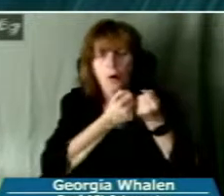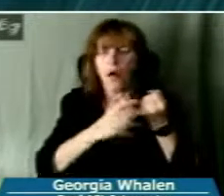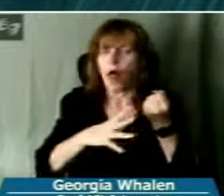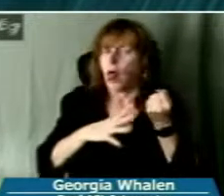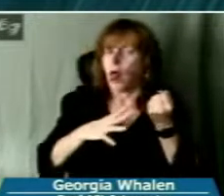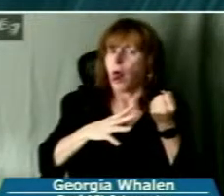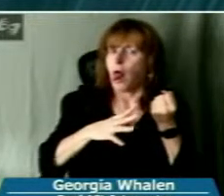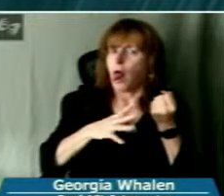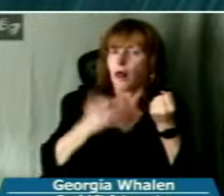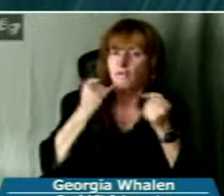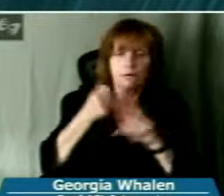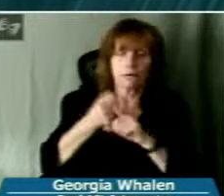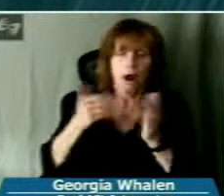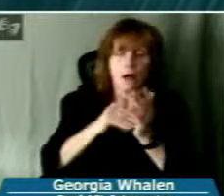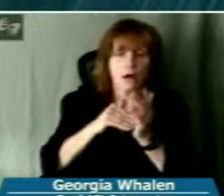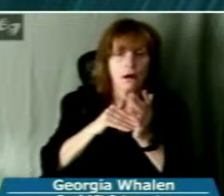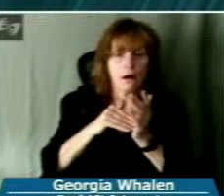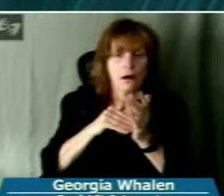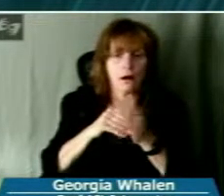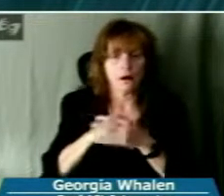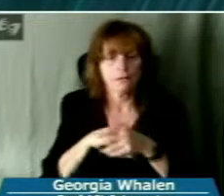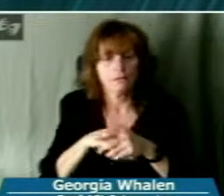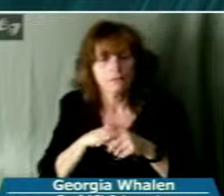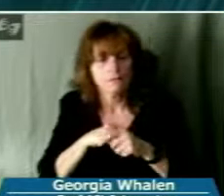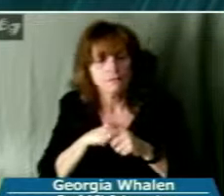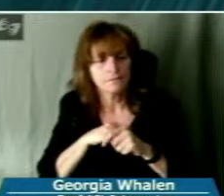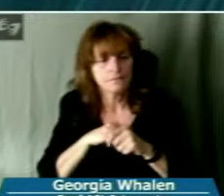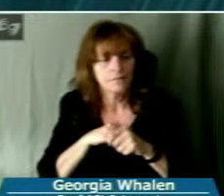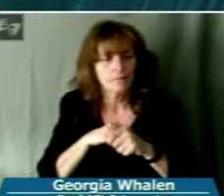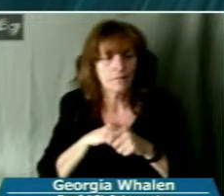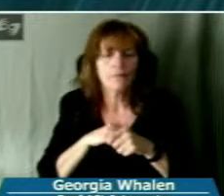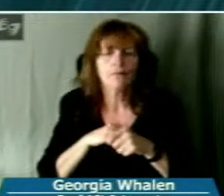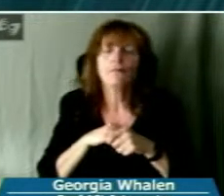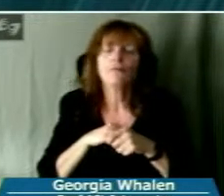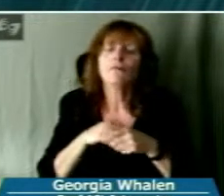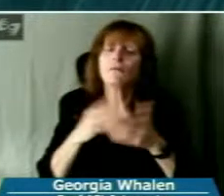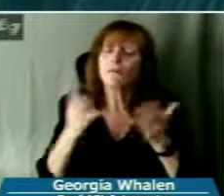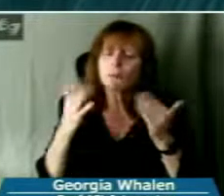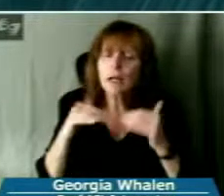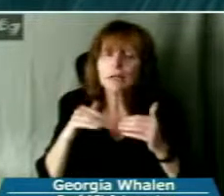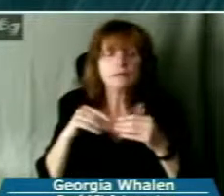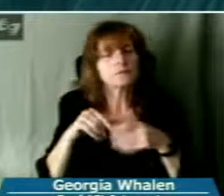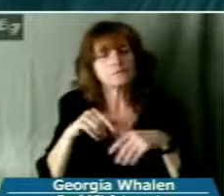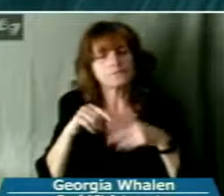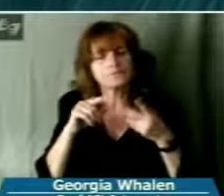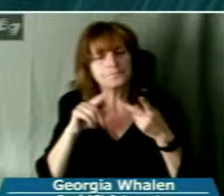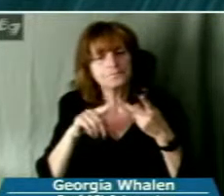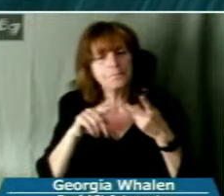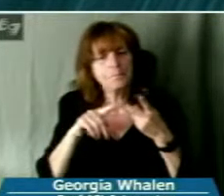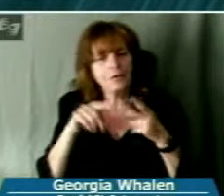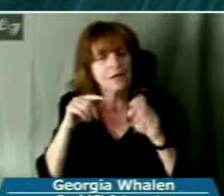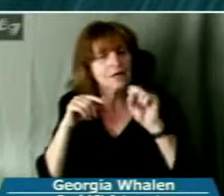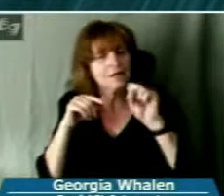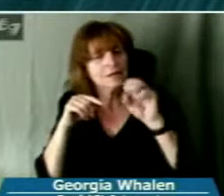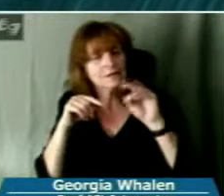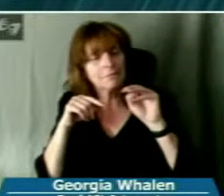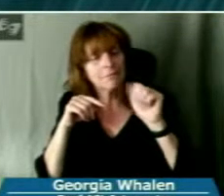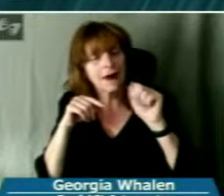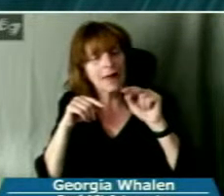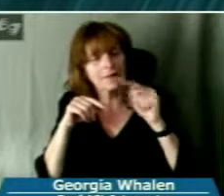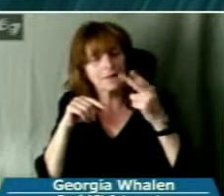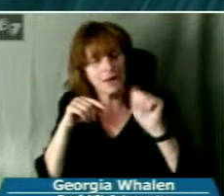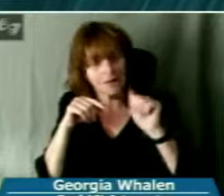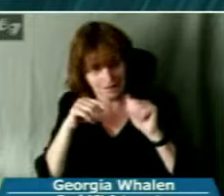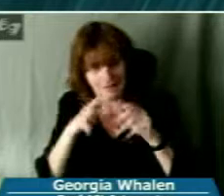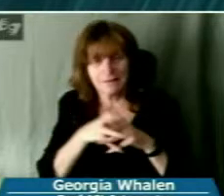Thanks, Rob. Next question for Samantha Craigs. Samantha, you can go ahead. Hi there. Thanks for taking my questions. My